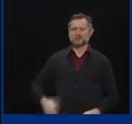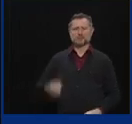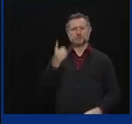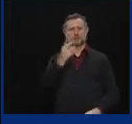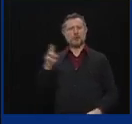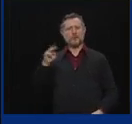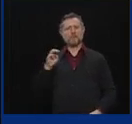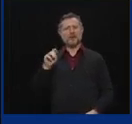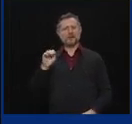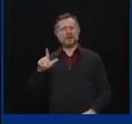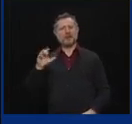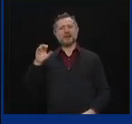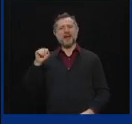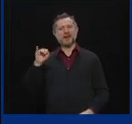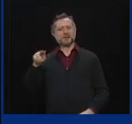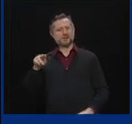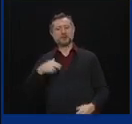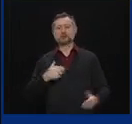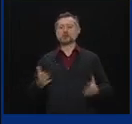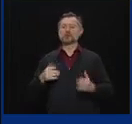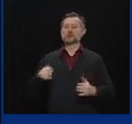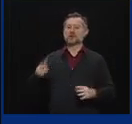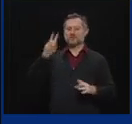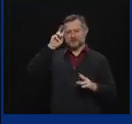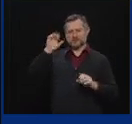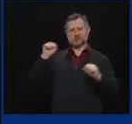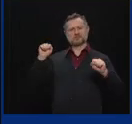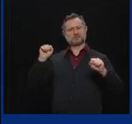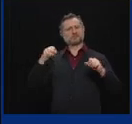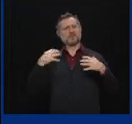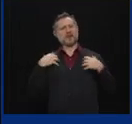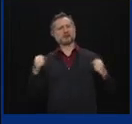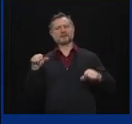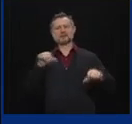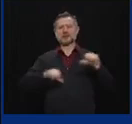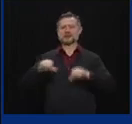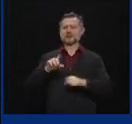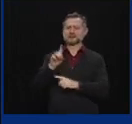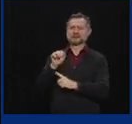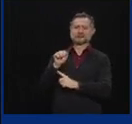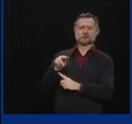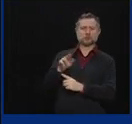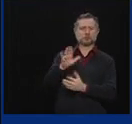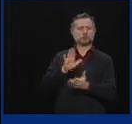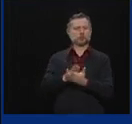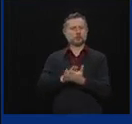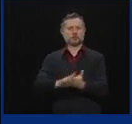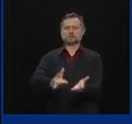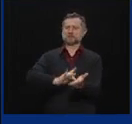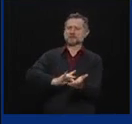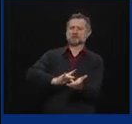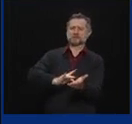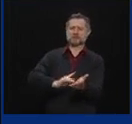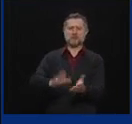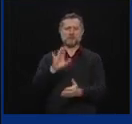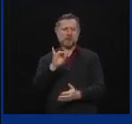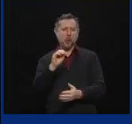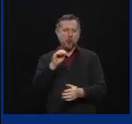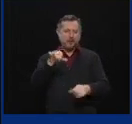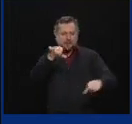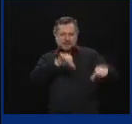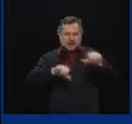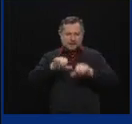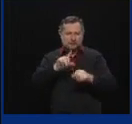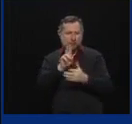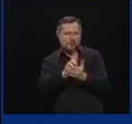as Vice President for Health Sciences and Dean of the Jacobs School of Medicine and Biomedical Sciences at the University at